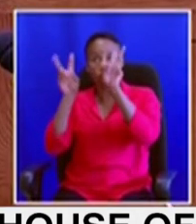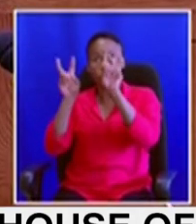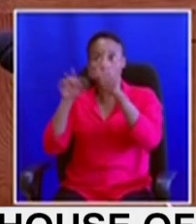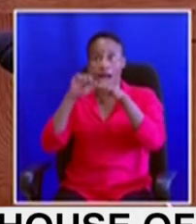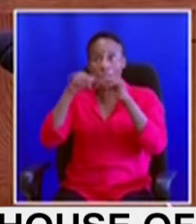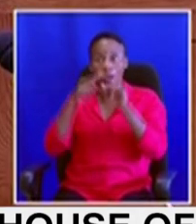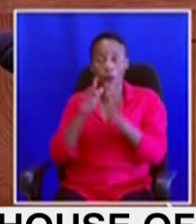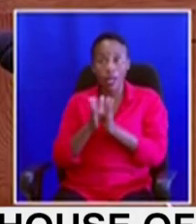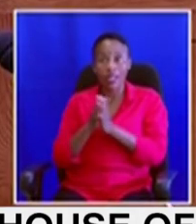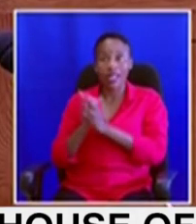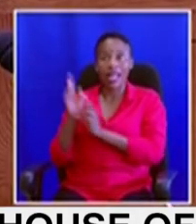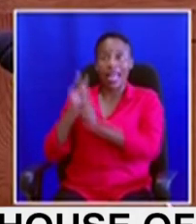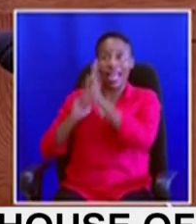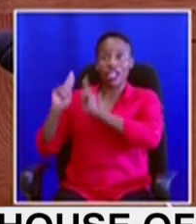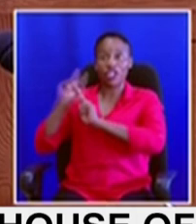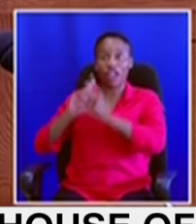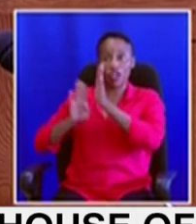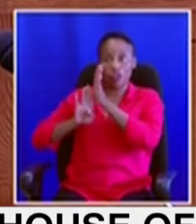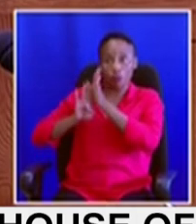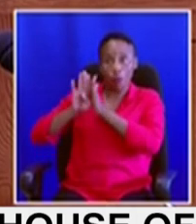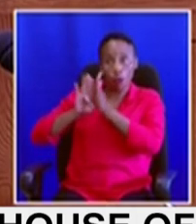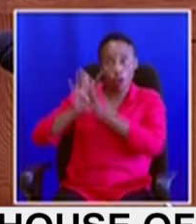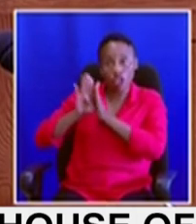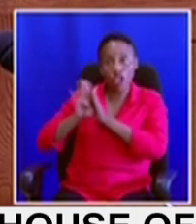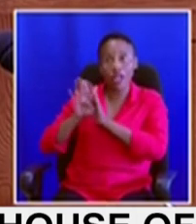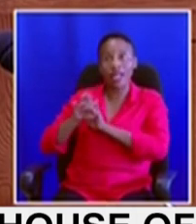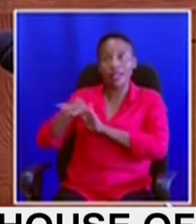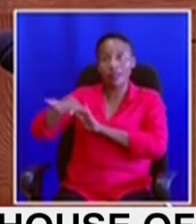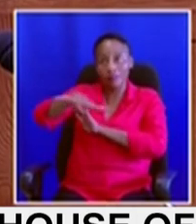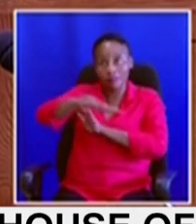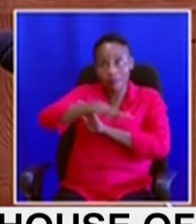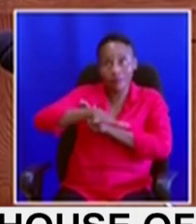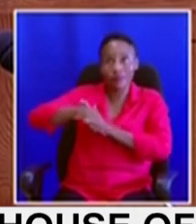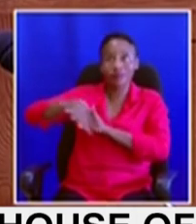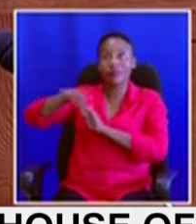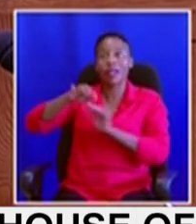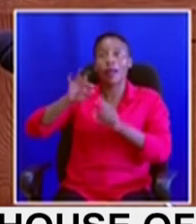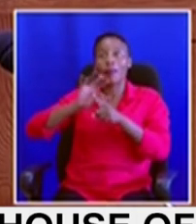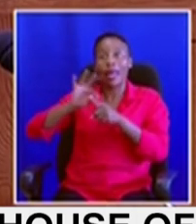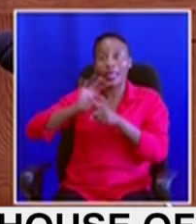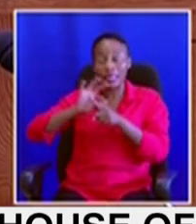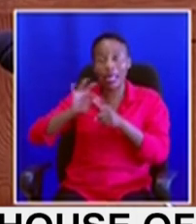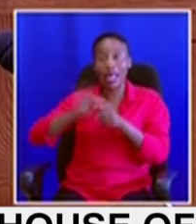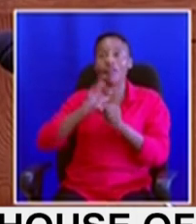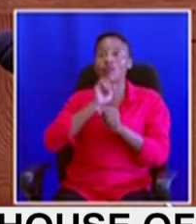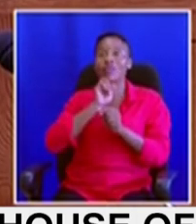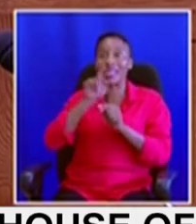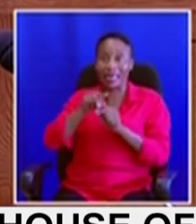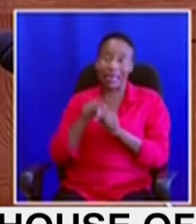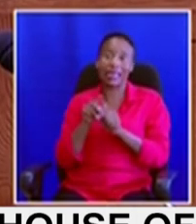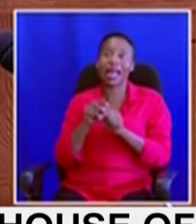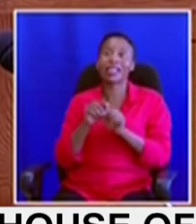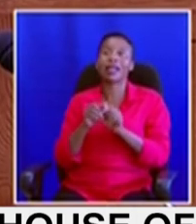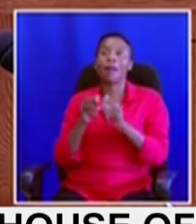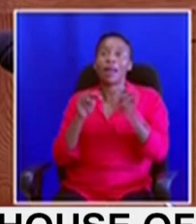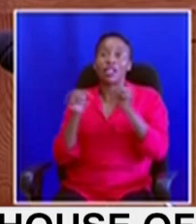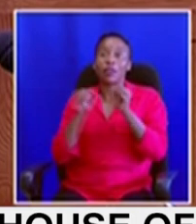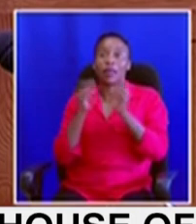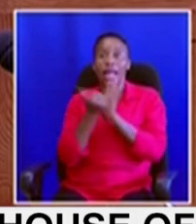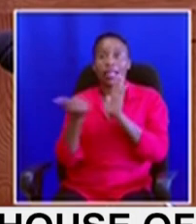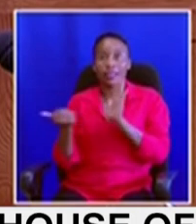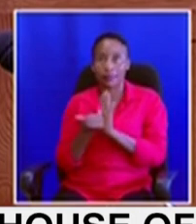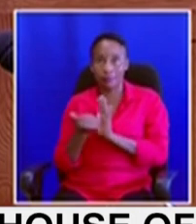promotion and the Special Planning Land Utilization and Management Act, known as SPLUMA,